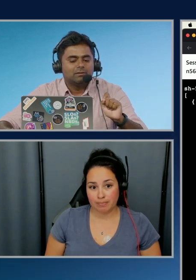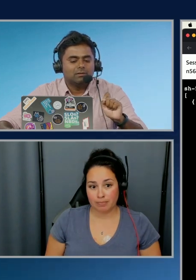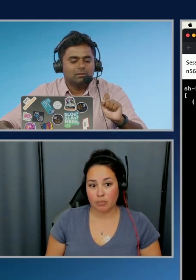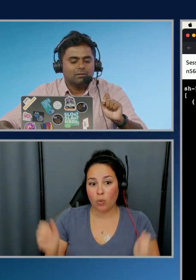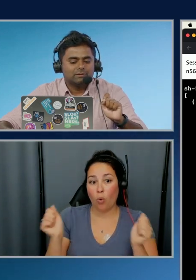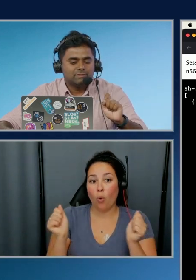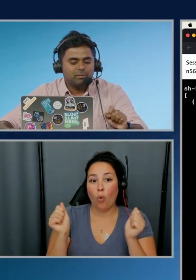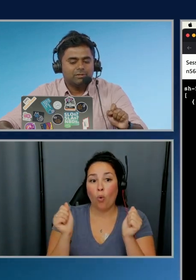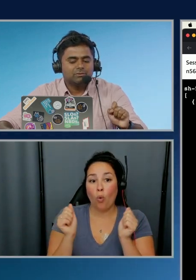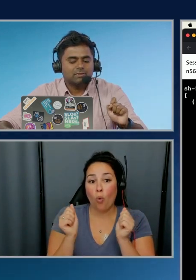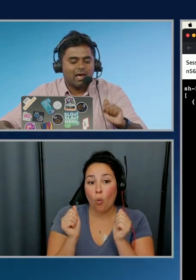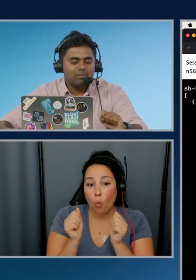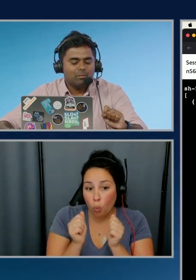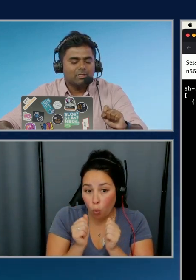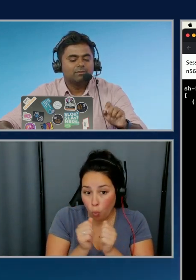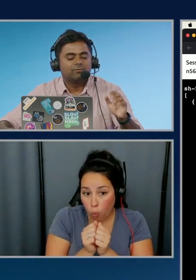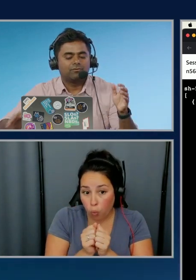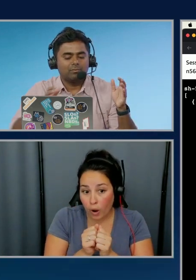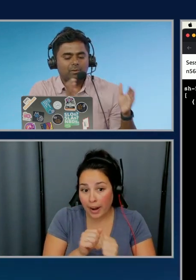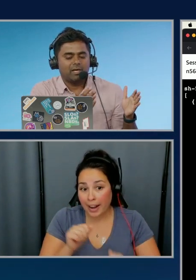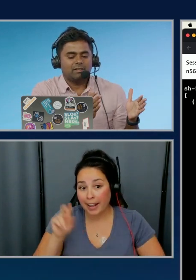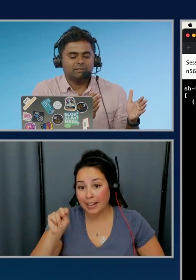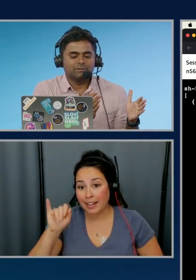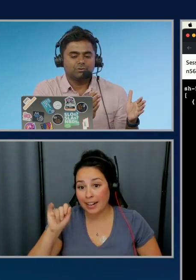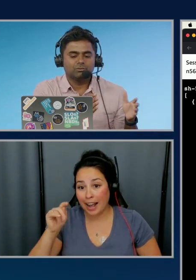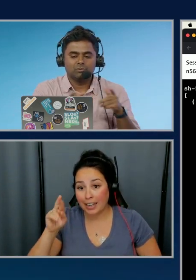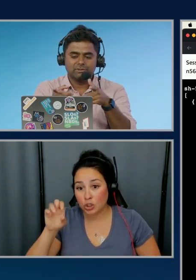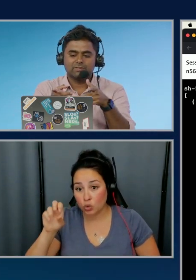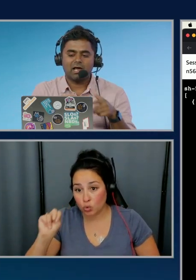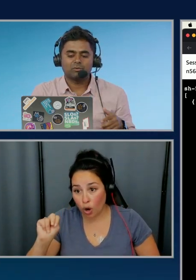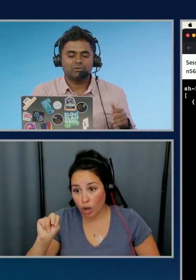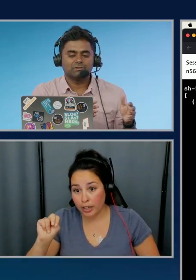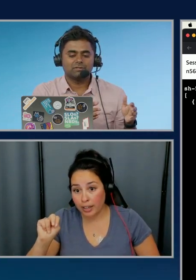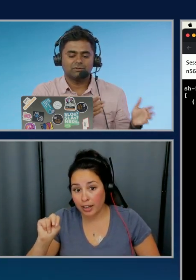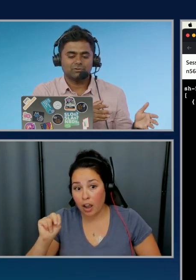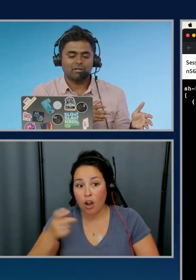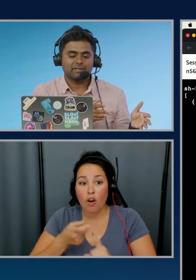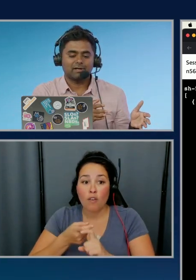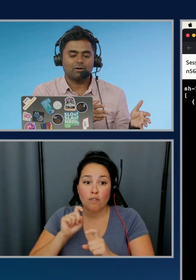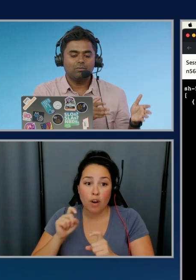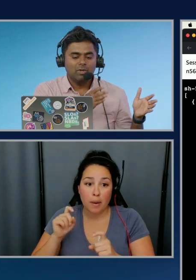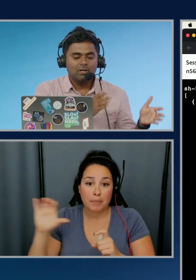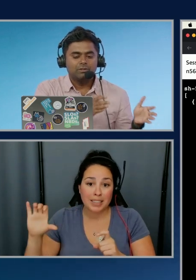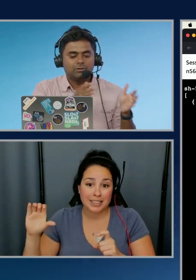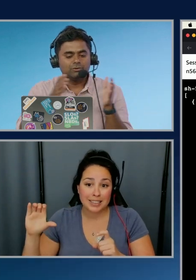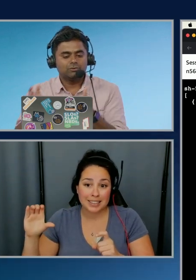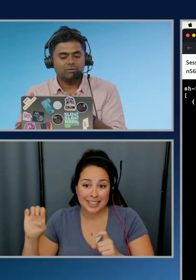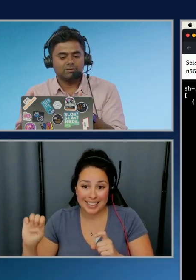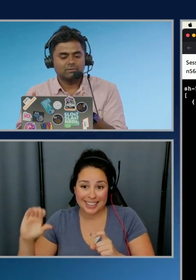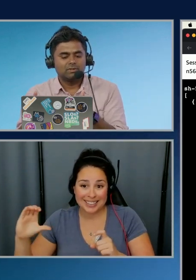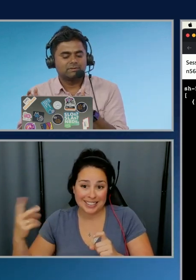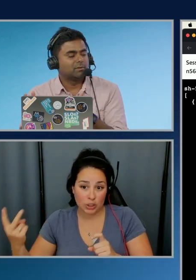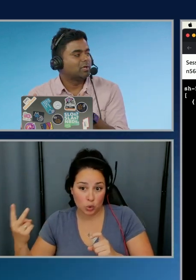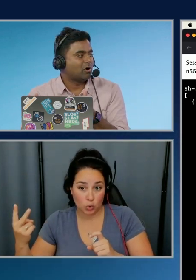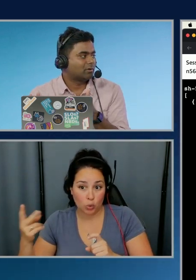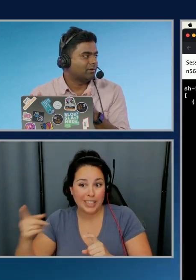donate the CPUs and memory from the parent EC2, which is that Amazon instance you saw a second ago, to this sibling enclave, if